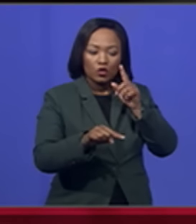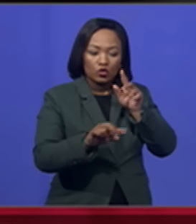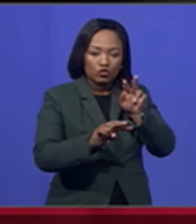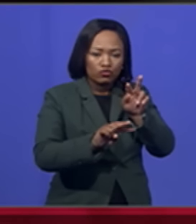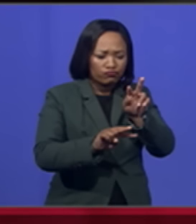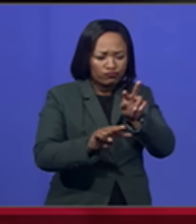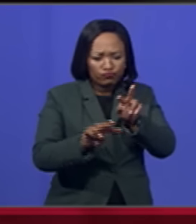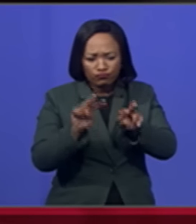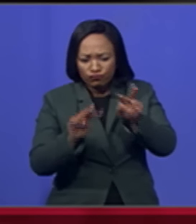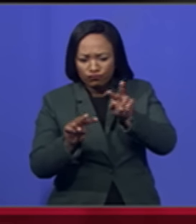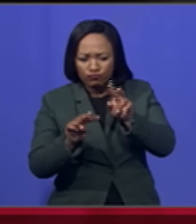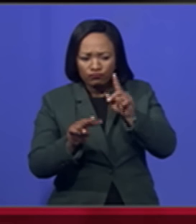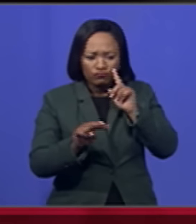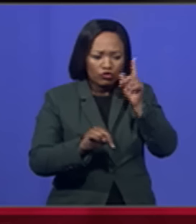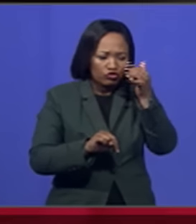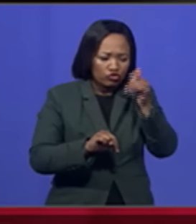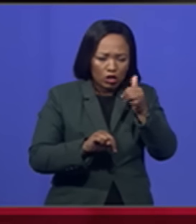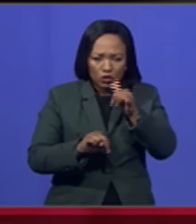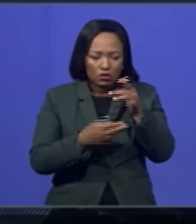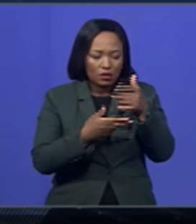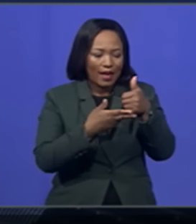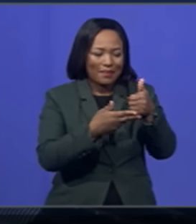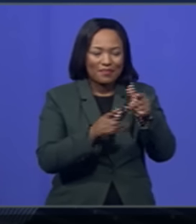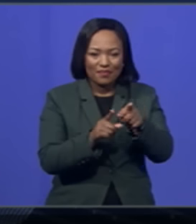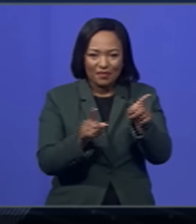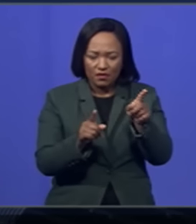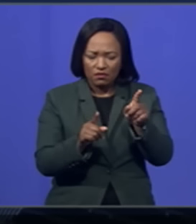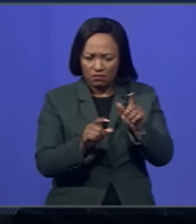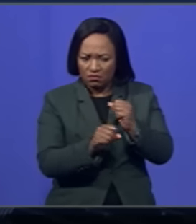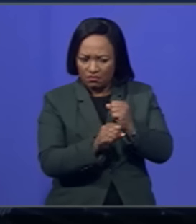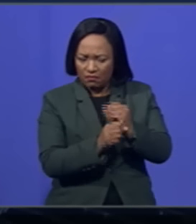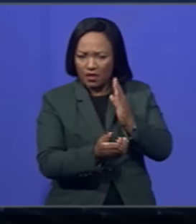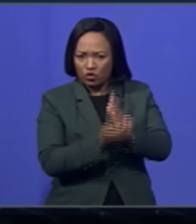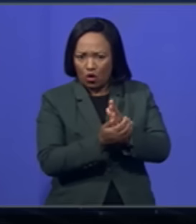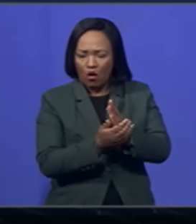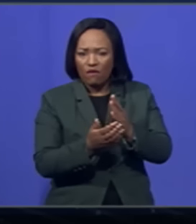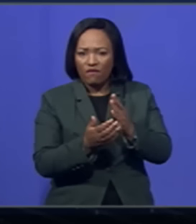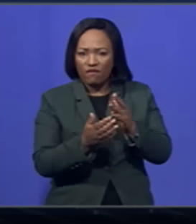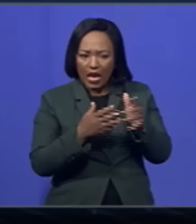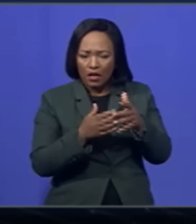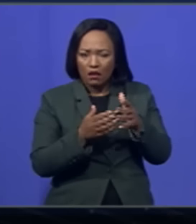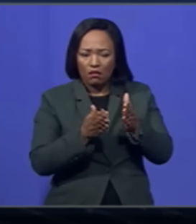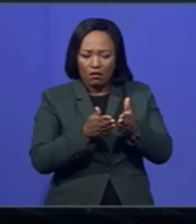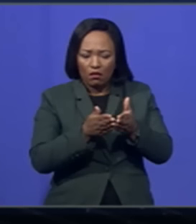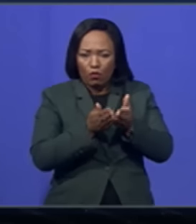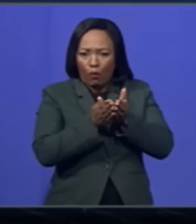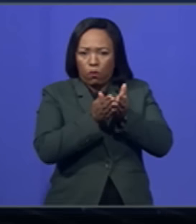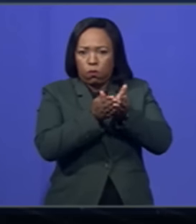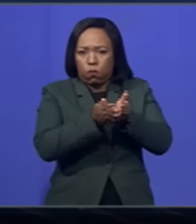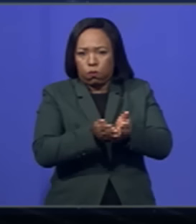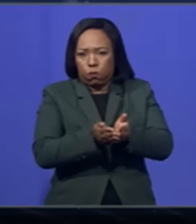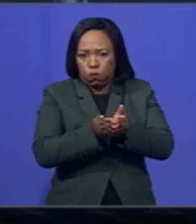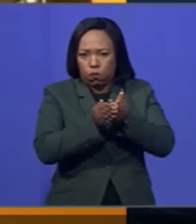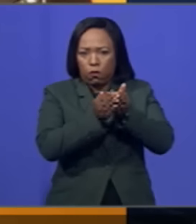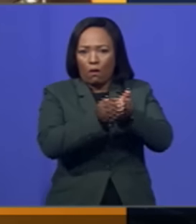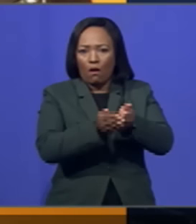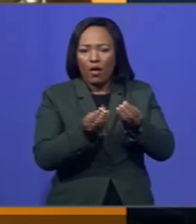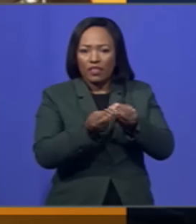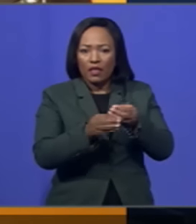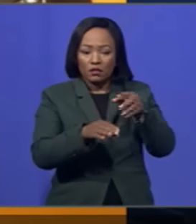inspect and assist them in certifying that some of the cargo that is within the vessel, it's not what